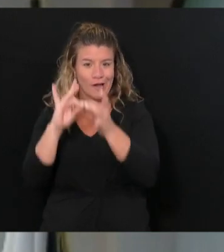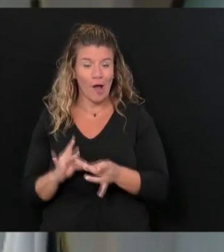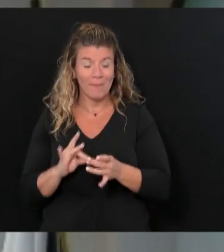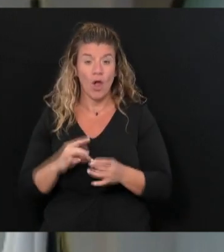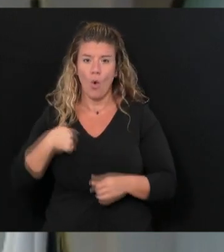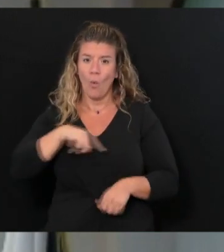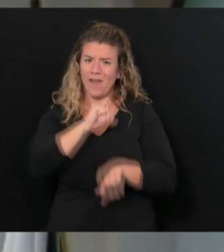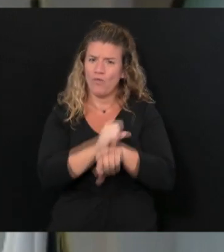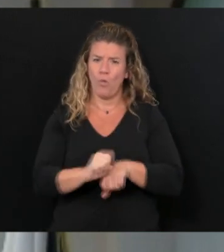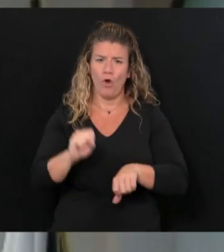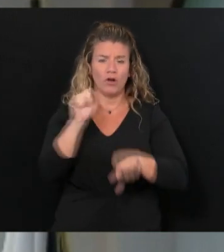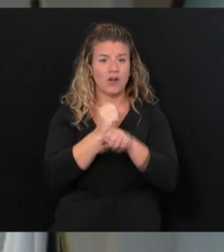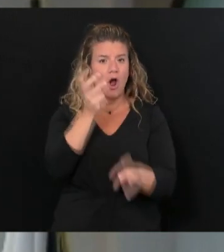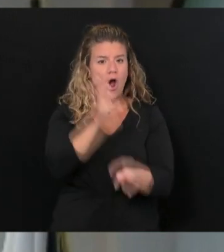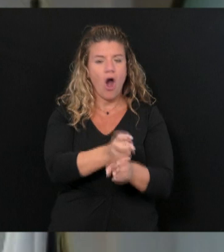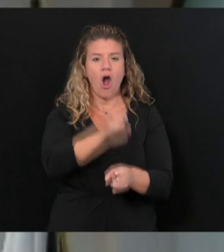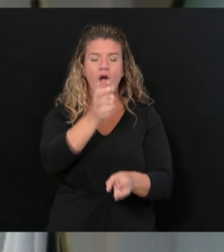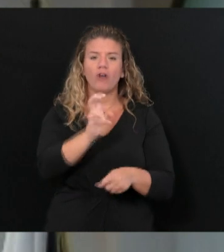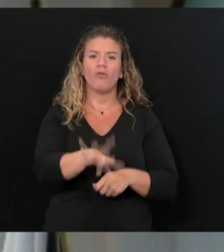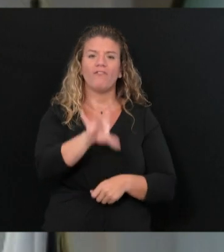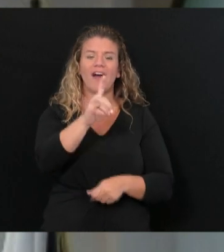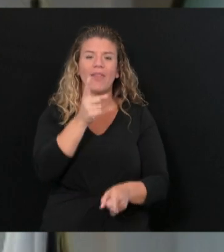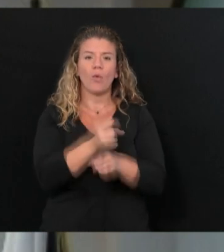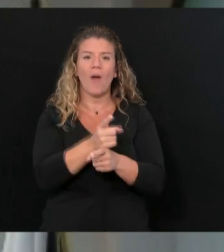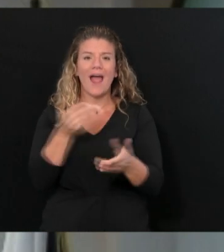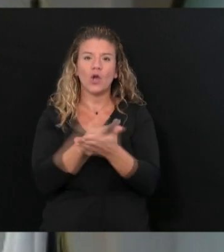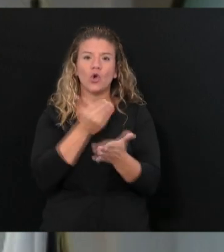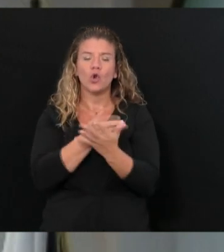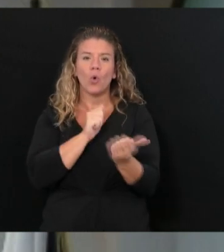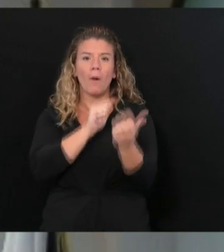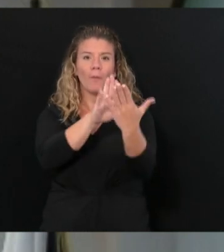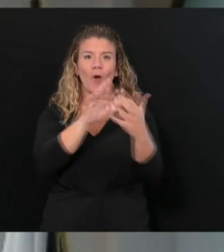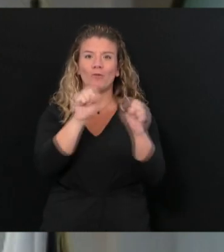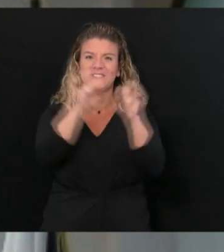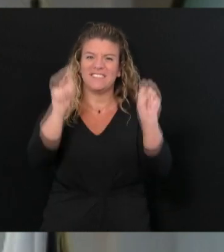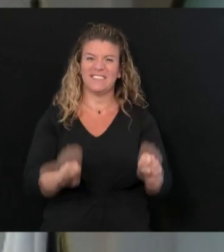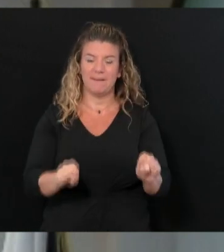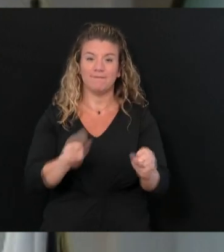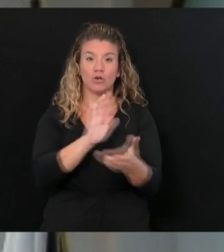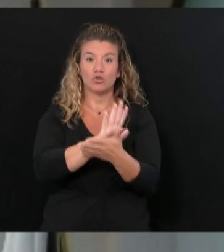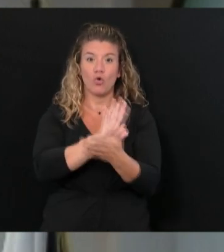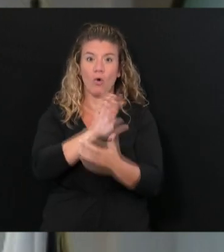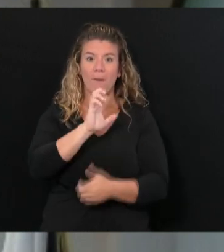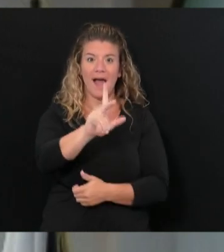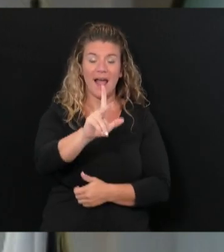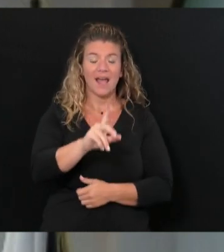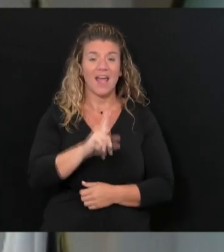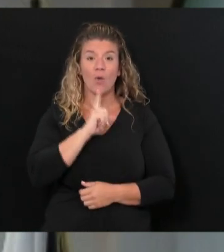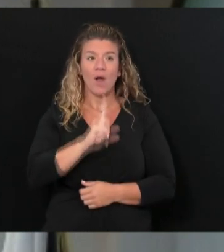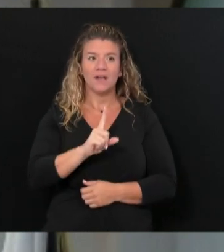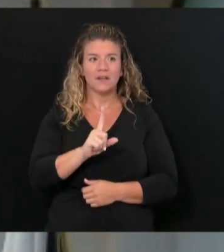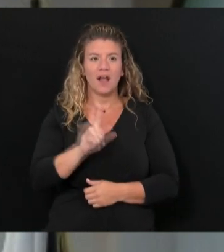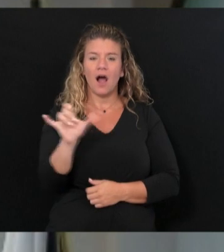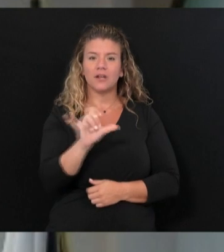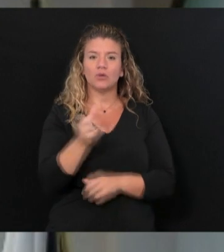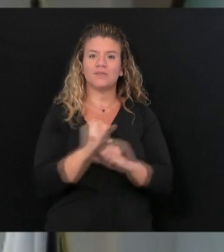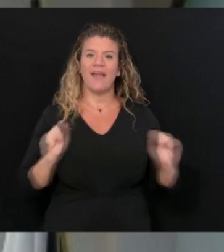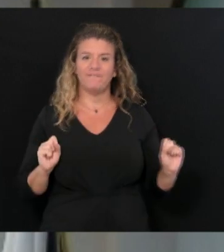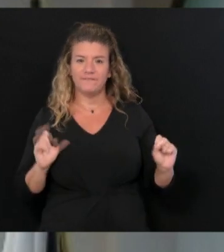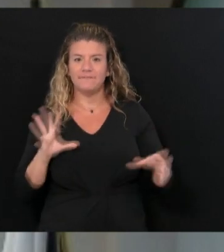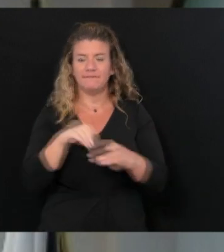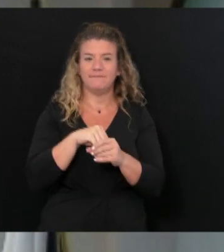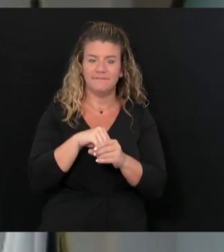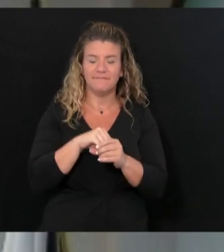that's a new approach for folks, but it's also a safe approach, we believe. We're going